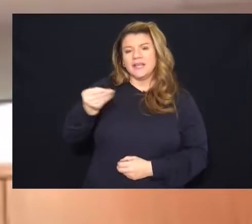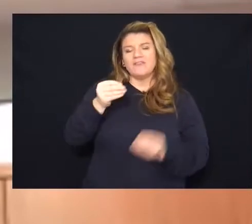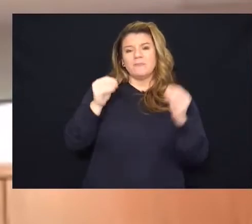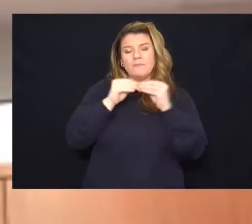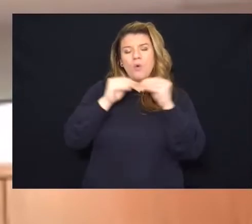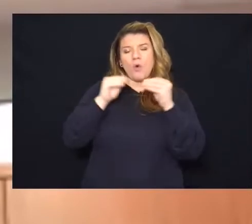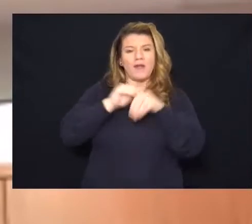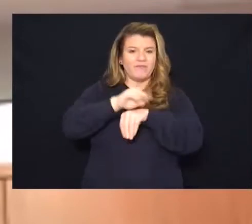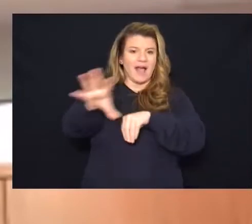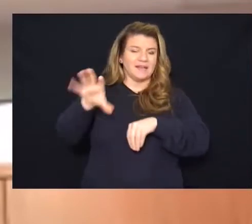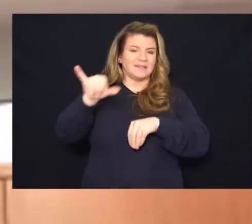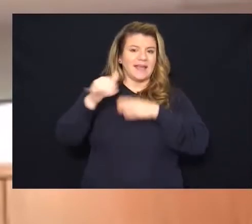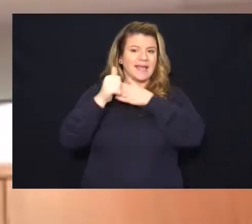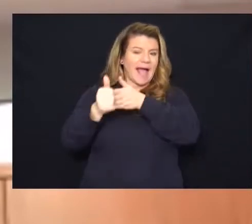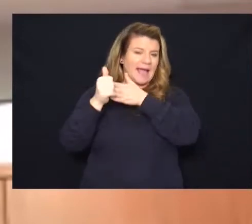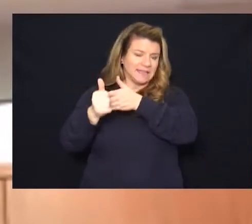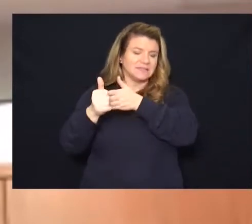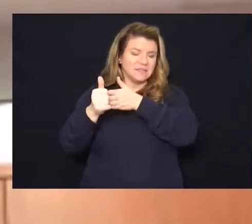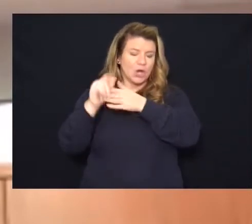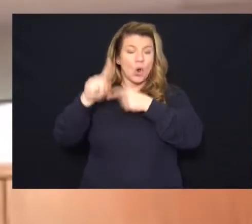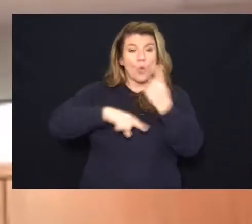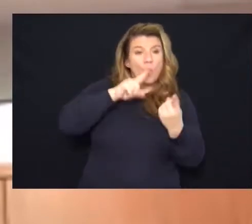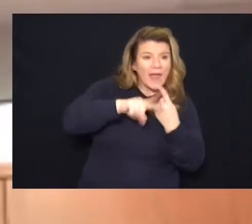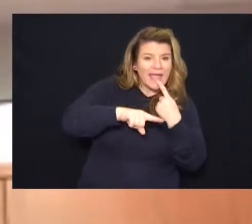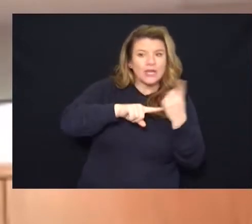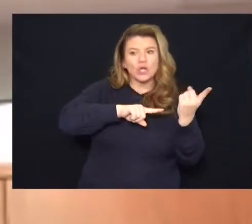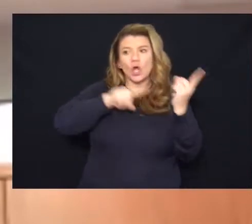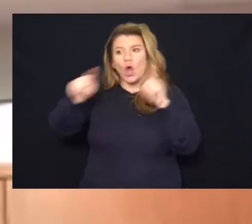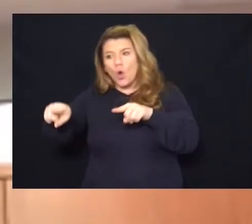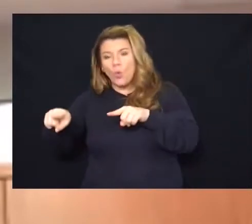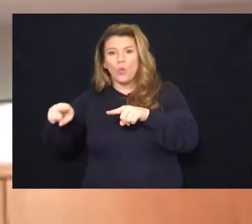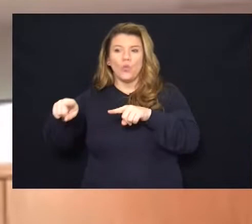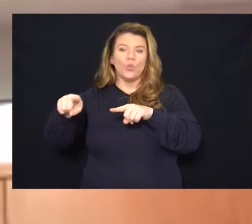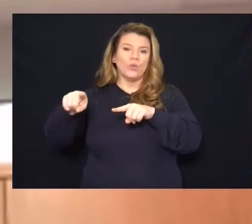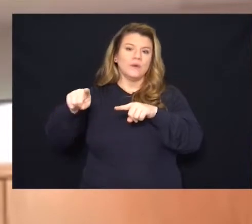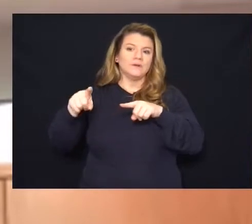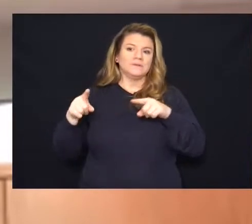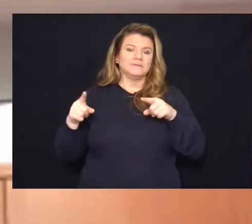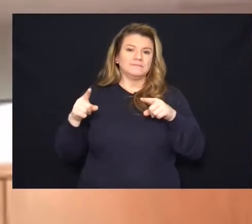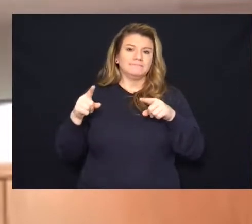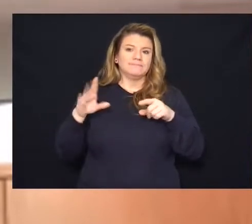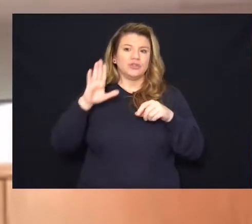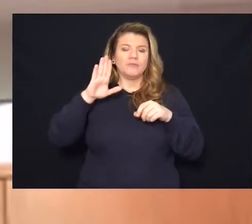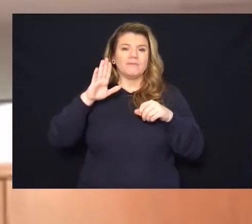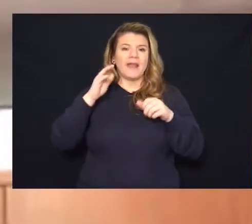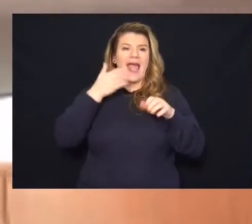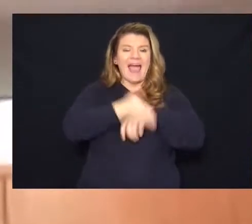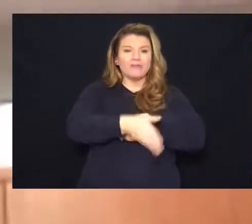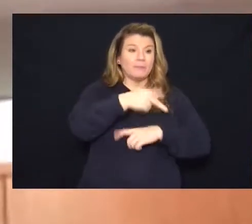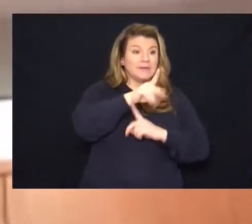advice and guidance on when to go beyond primary care.